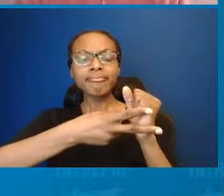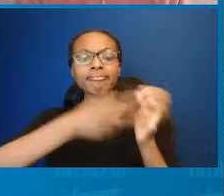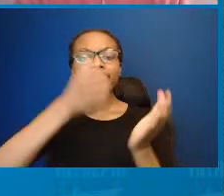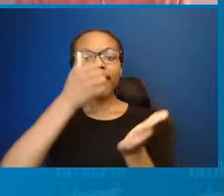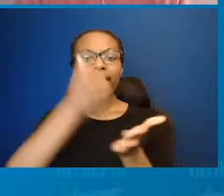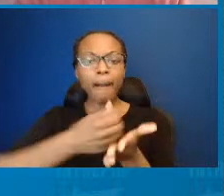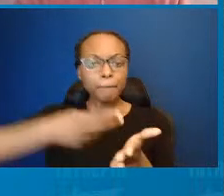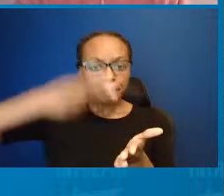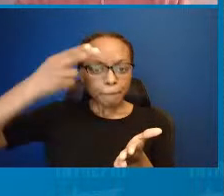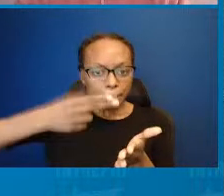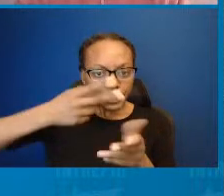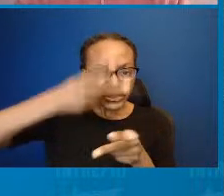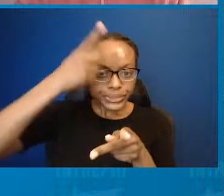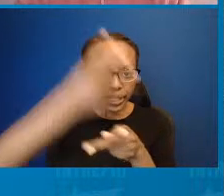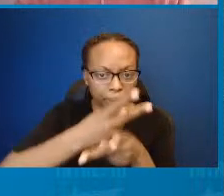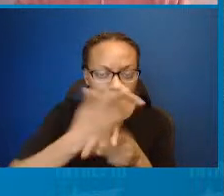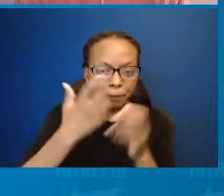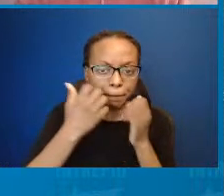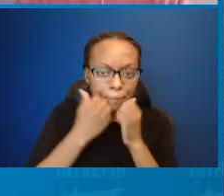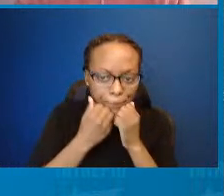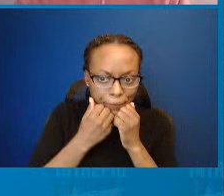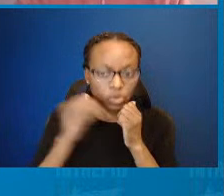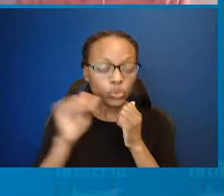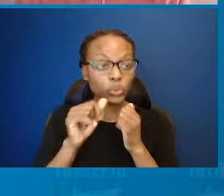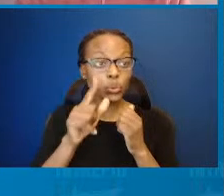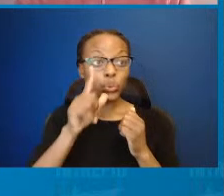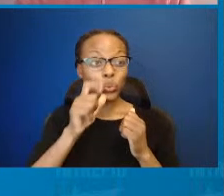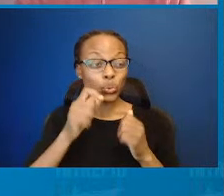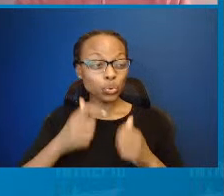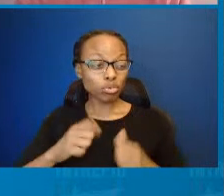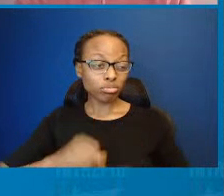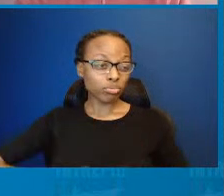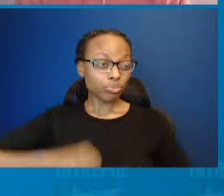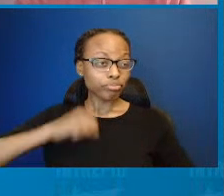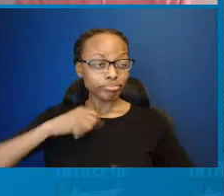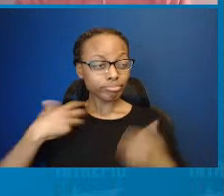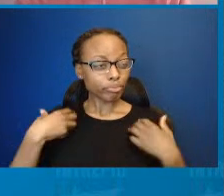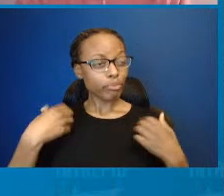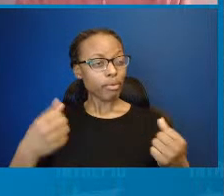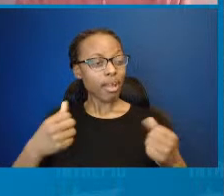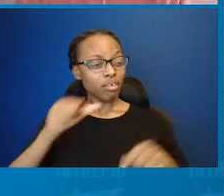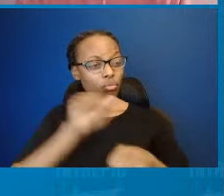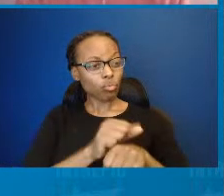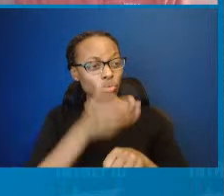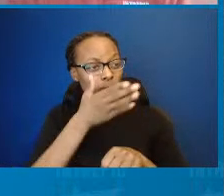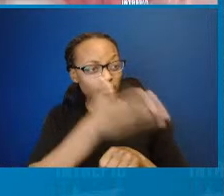men who lived and worked on board Intrepid. And so they